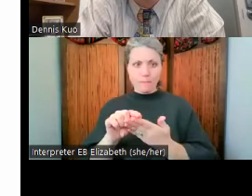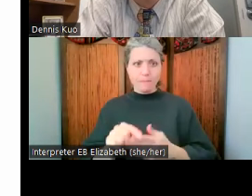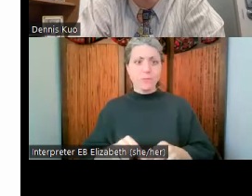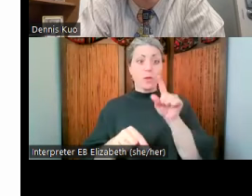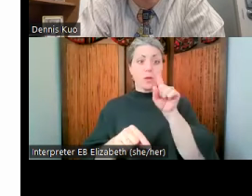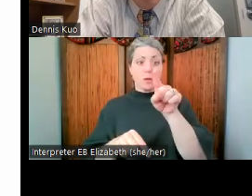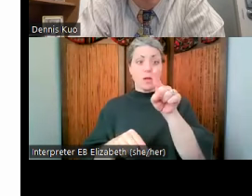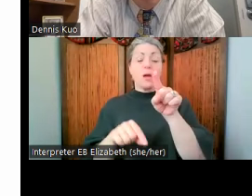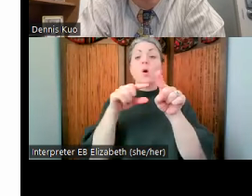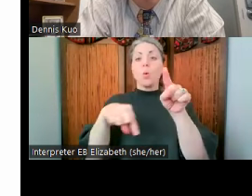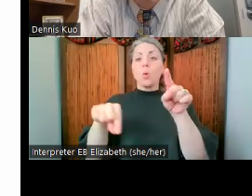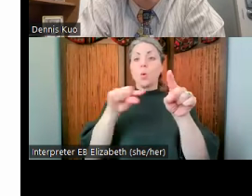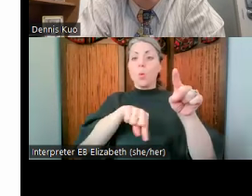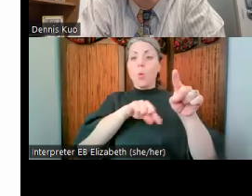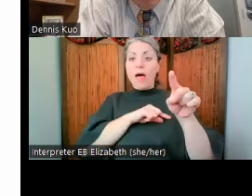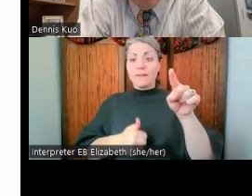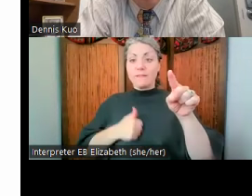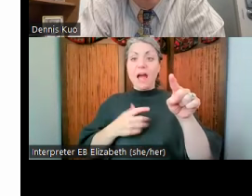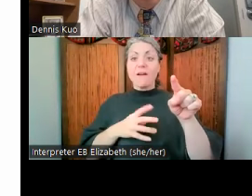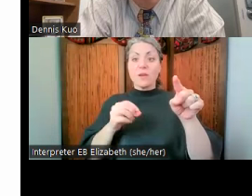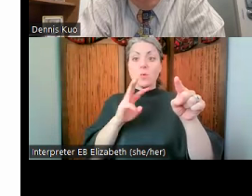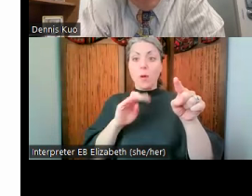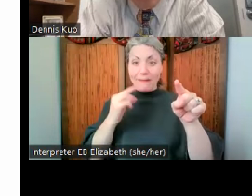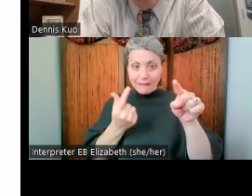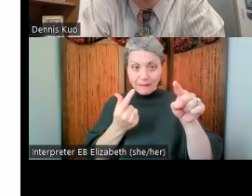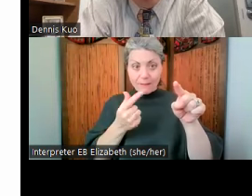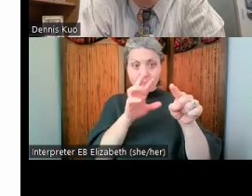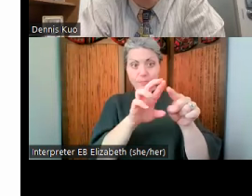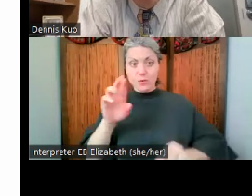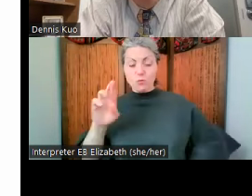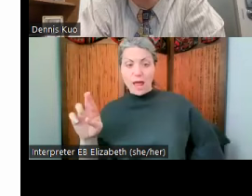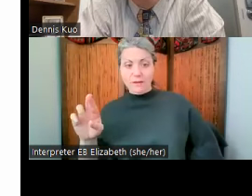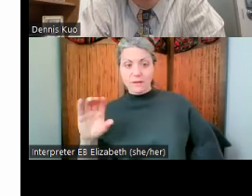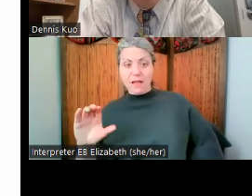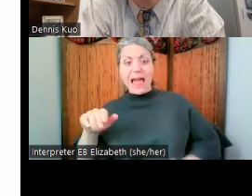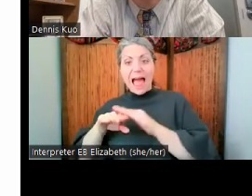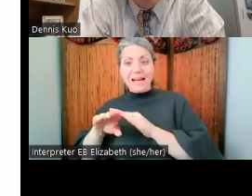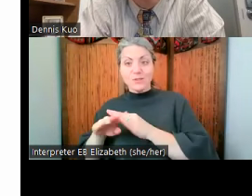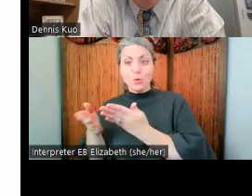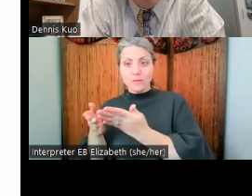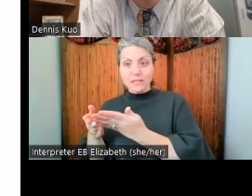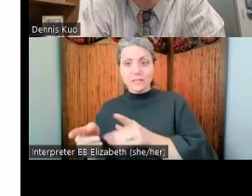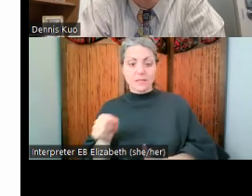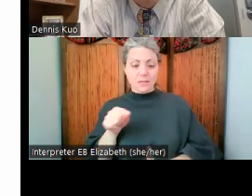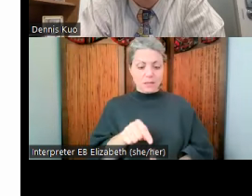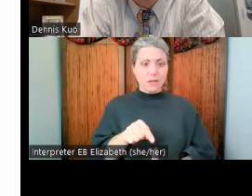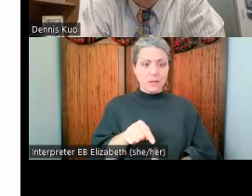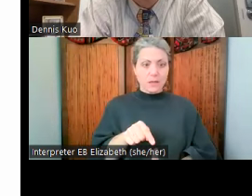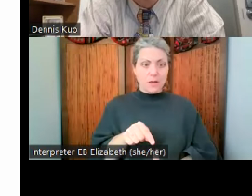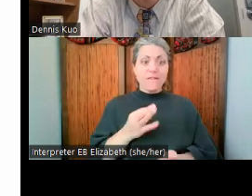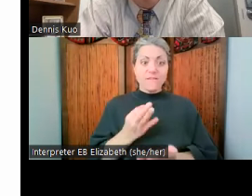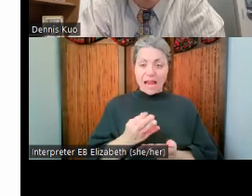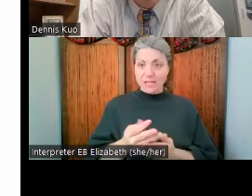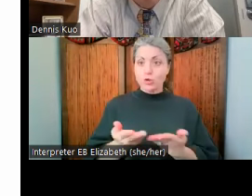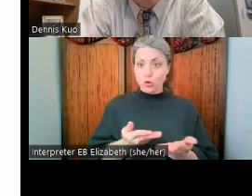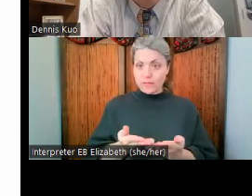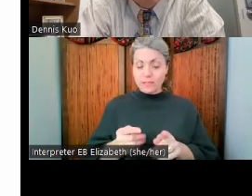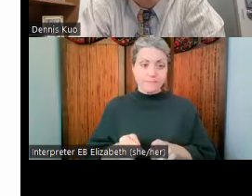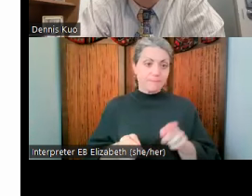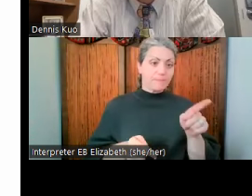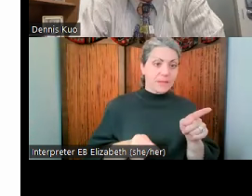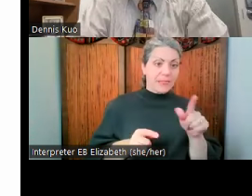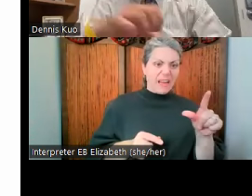and well-being. On the right-hand side, it's access to services. At the bottom, it's financing of services. And the left-hand side,